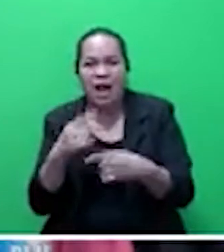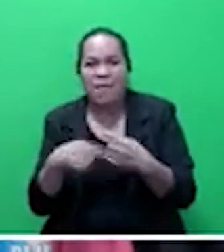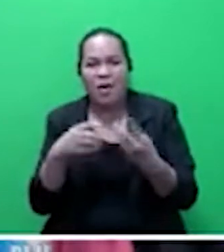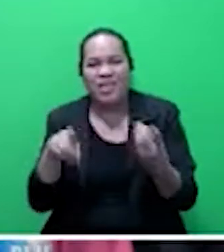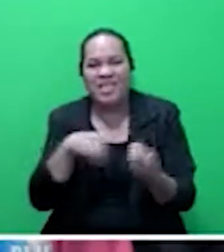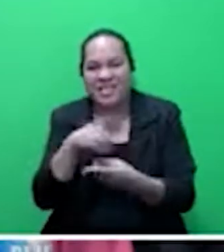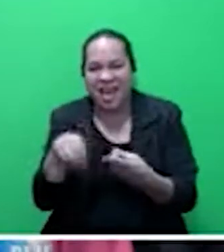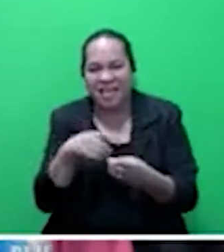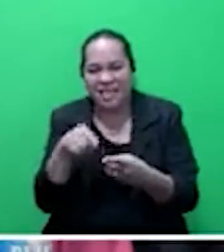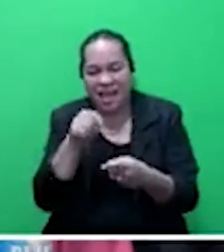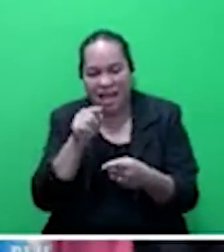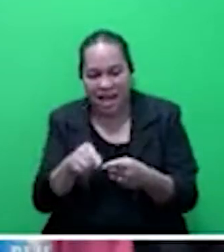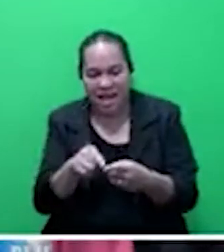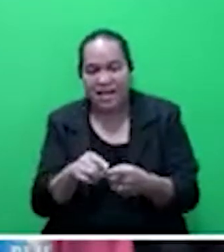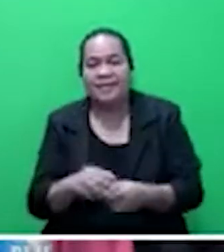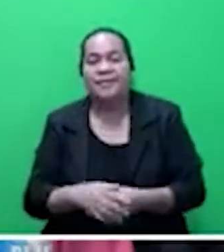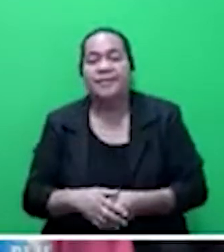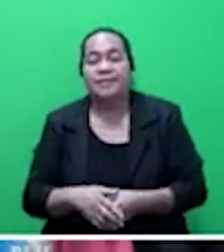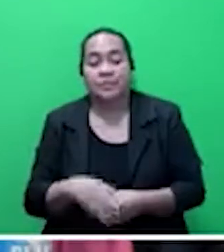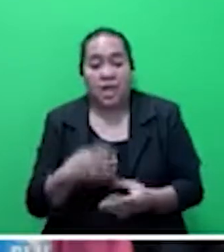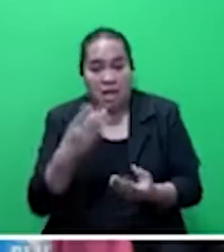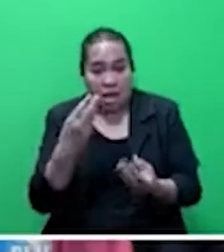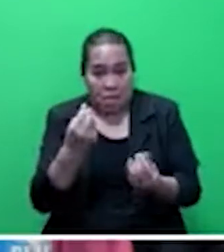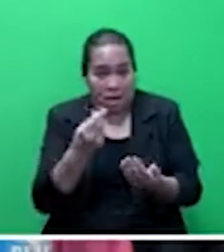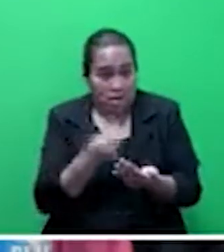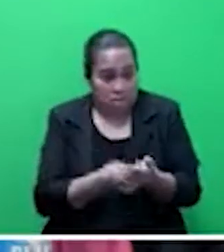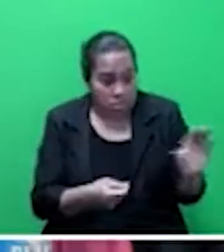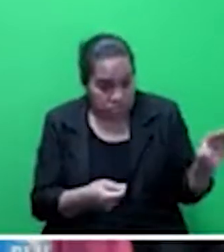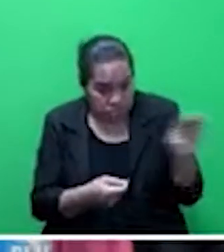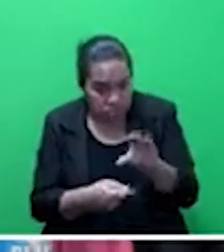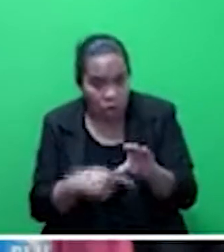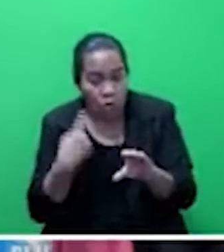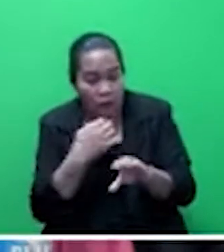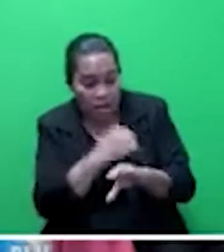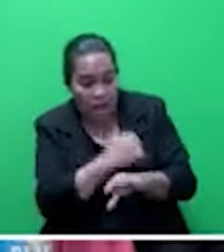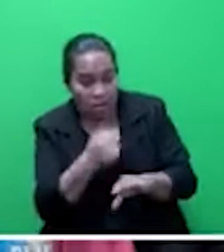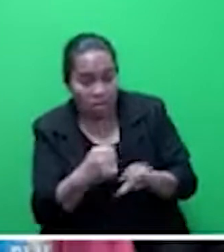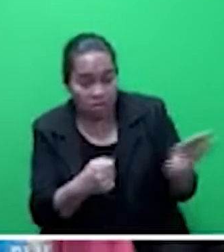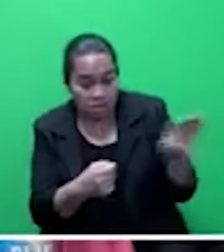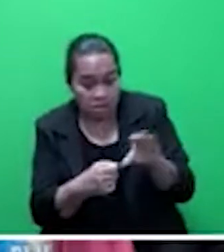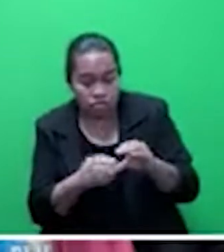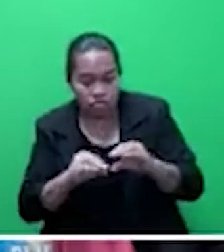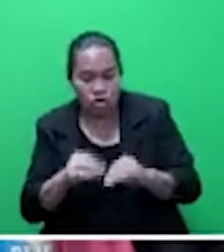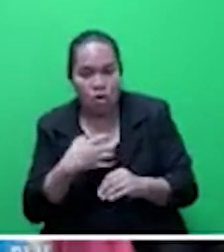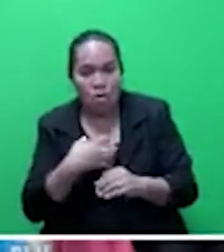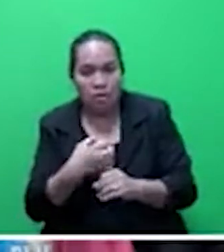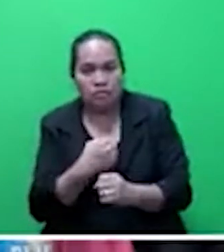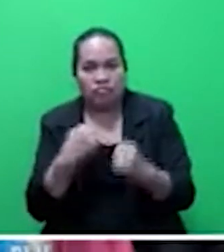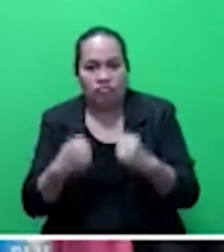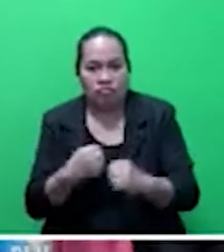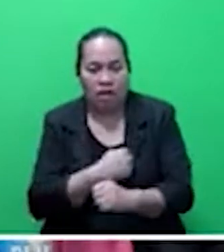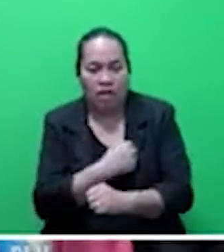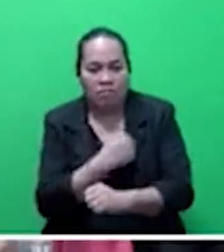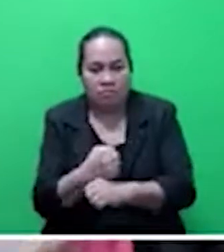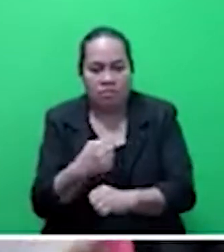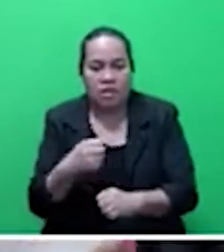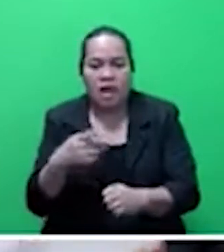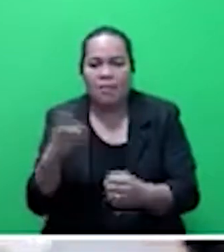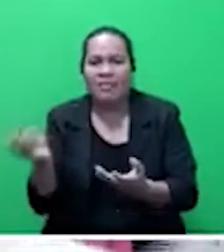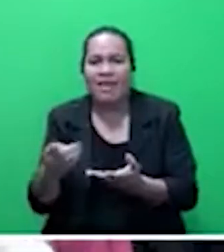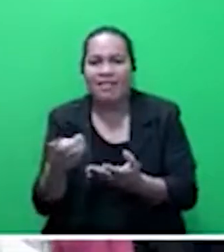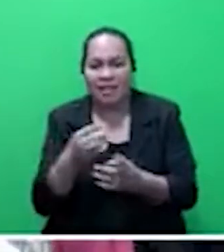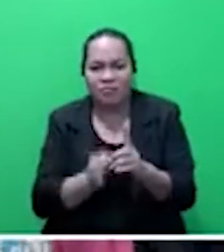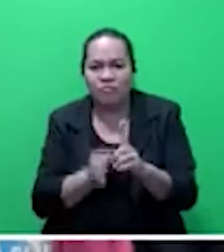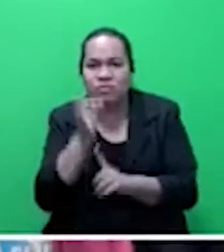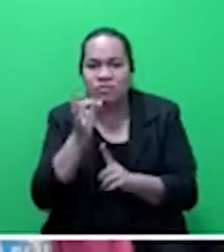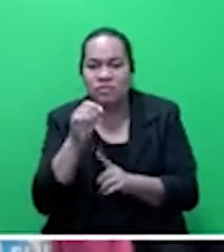thus, this allocation by government for strengthened the integrated database will